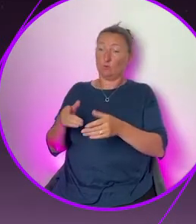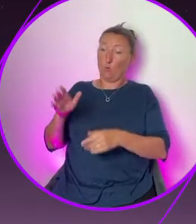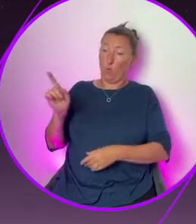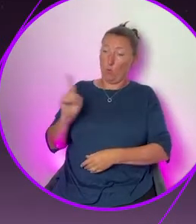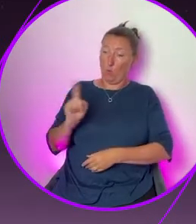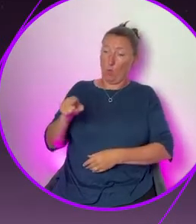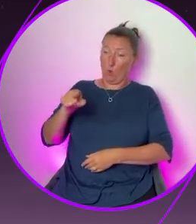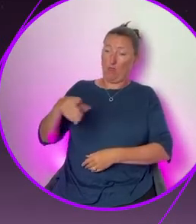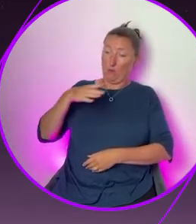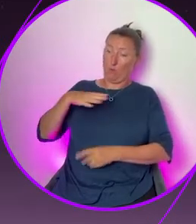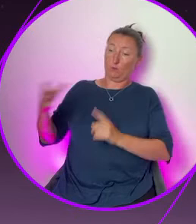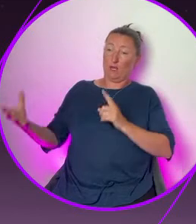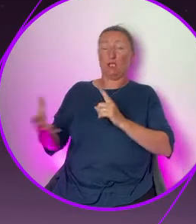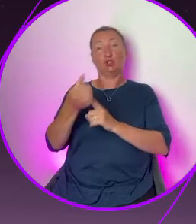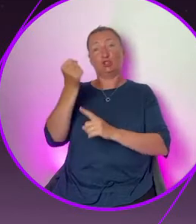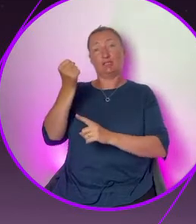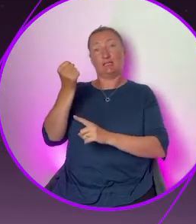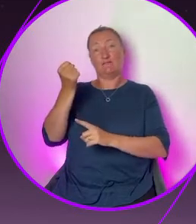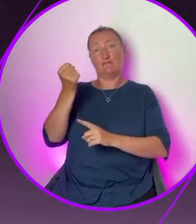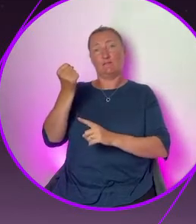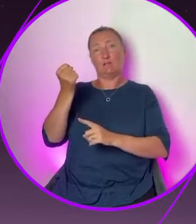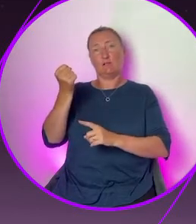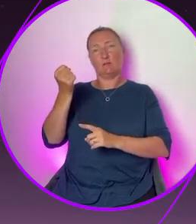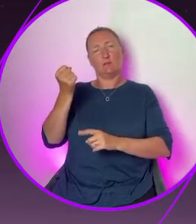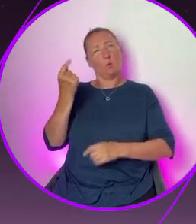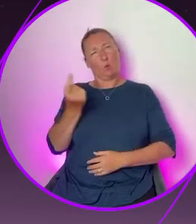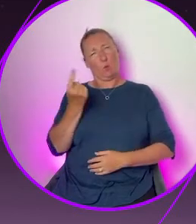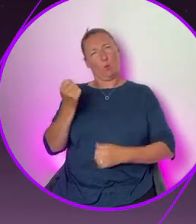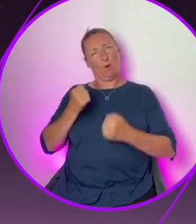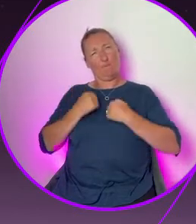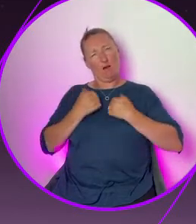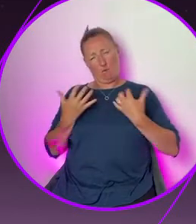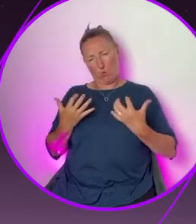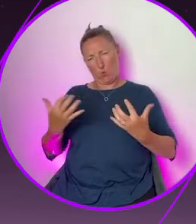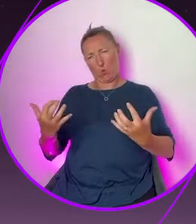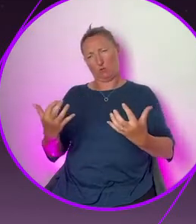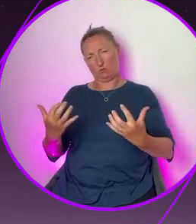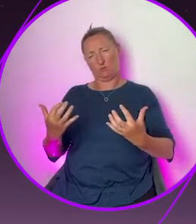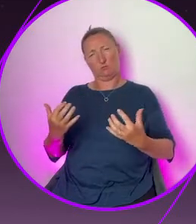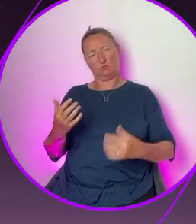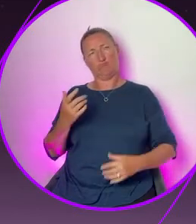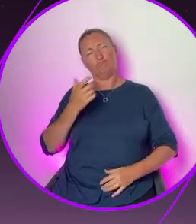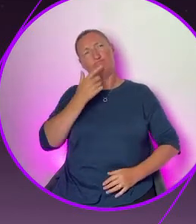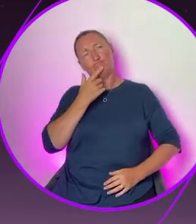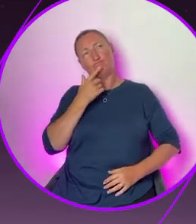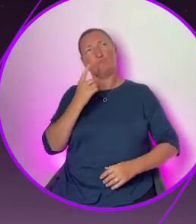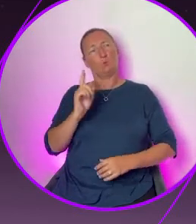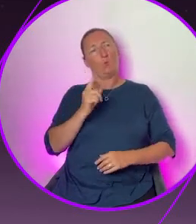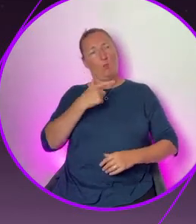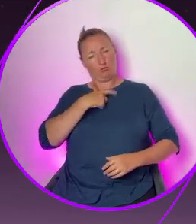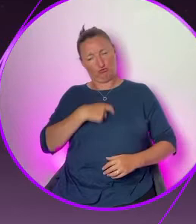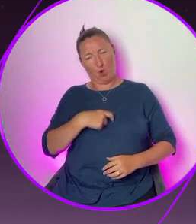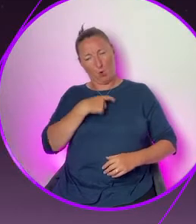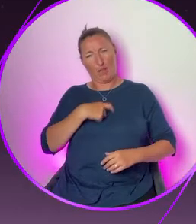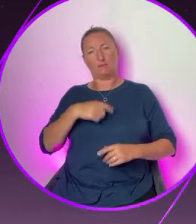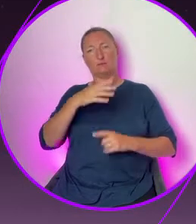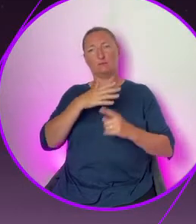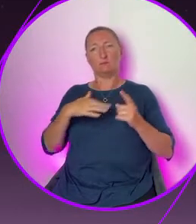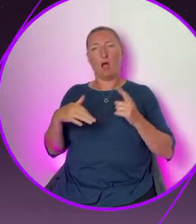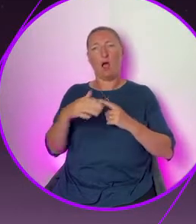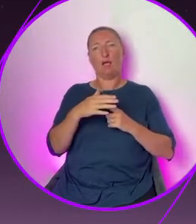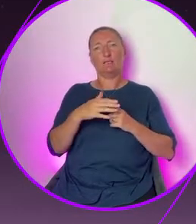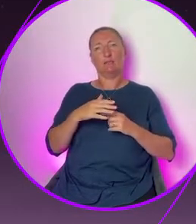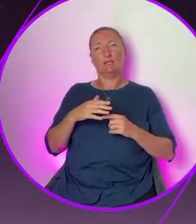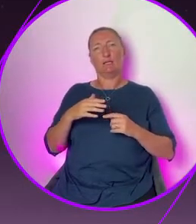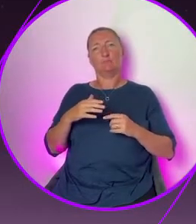achieve, understanding their audiences and understanding their role in society vis-a-vis their public mission. So